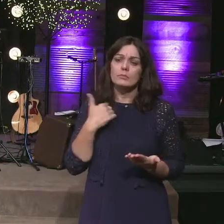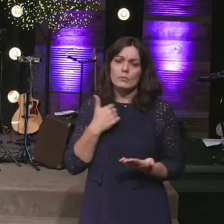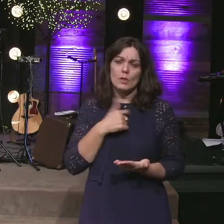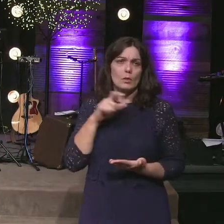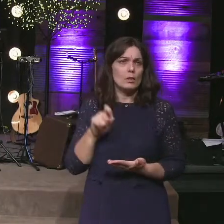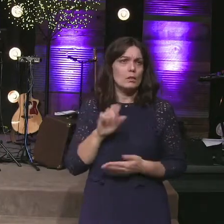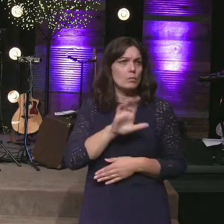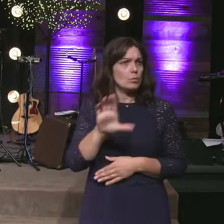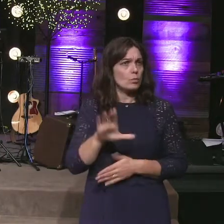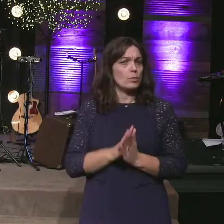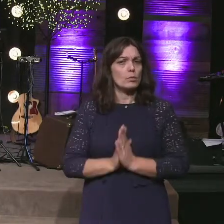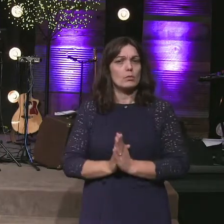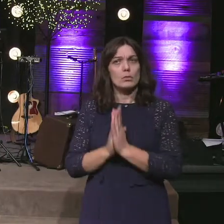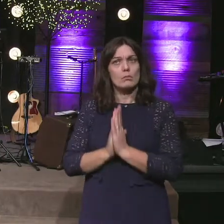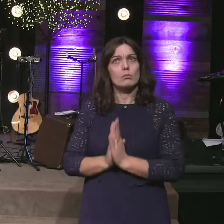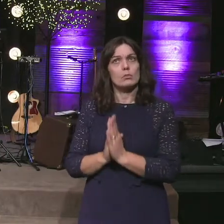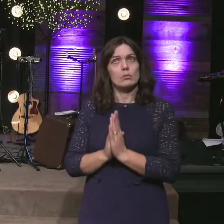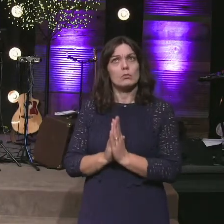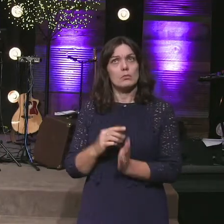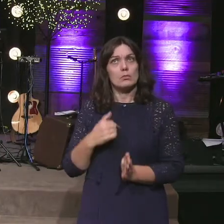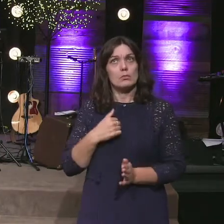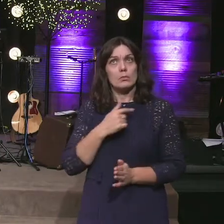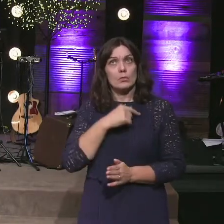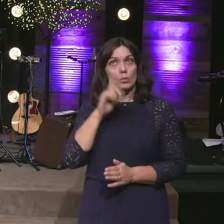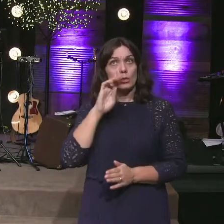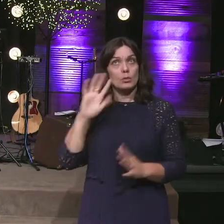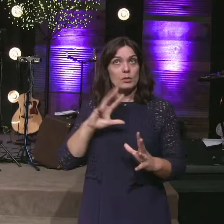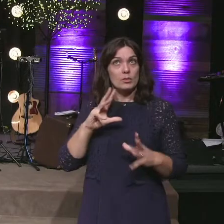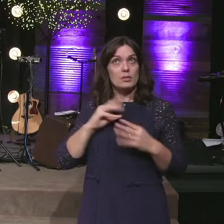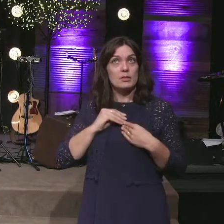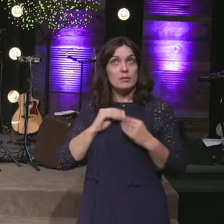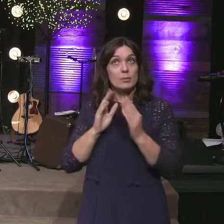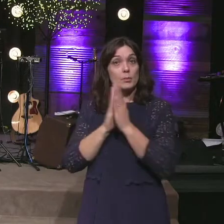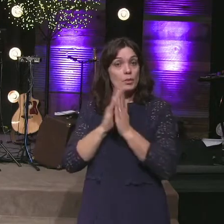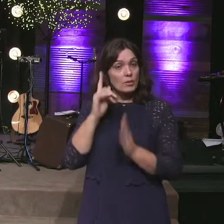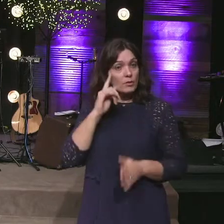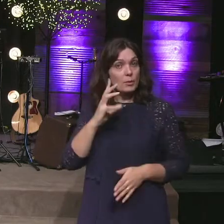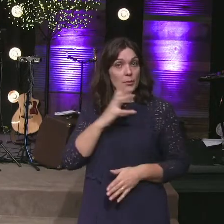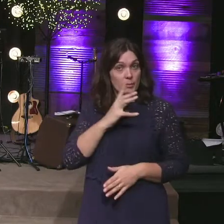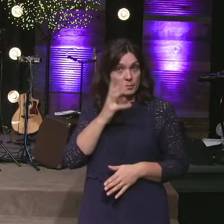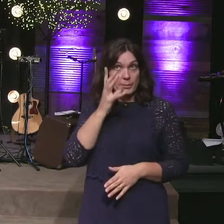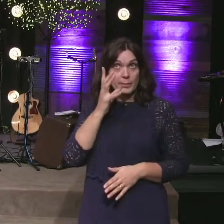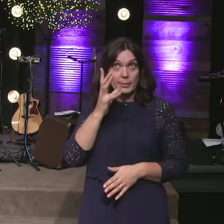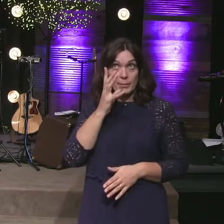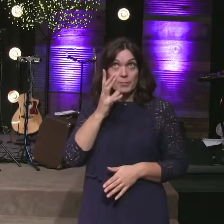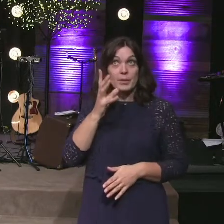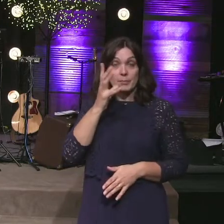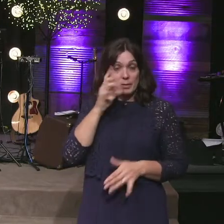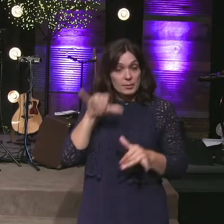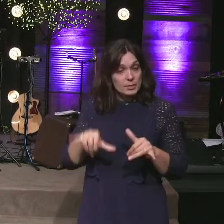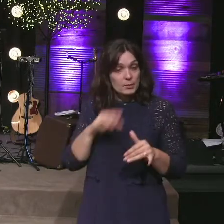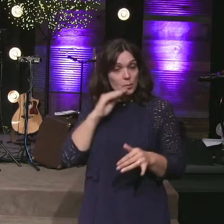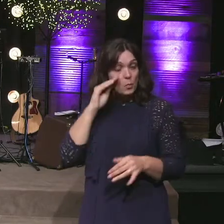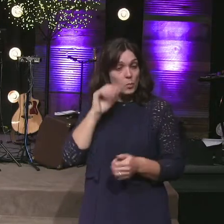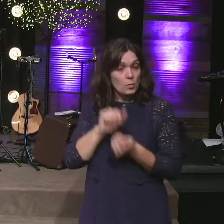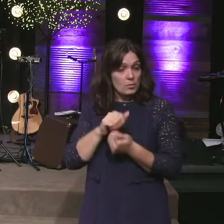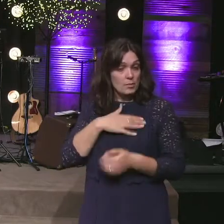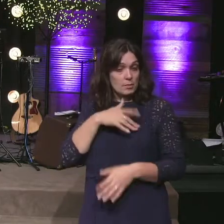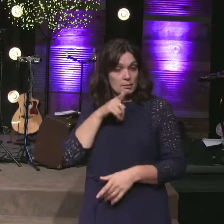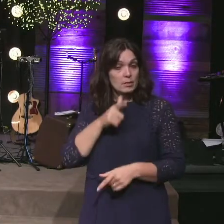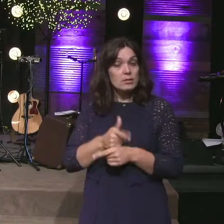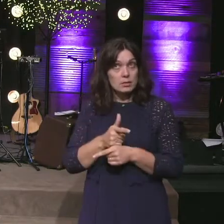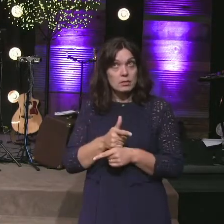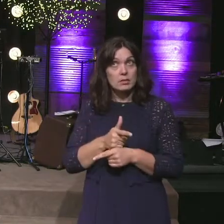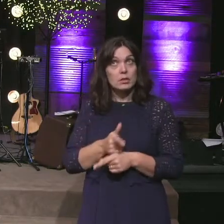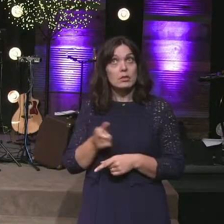prayers. And we will receive them. Pray for Mom. She's going to be home with my sister, and she'll be